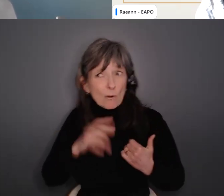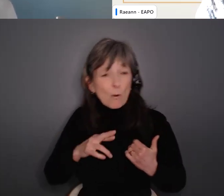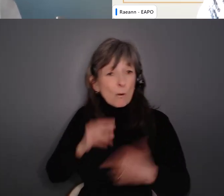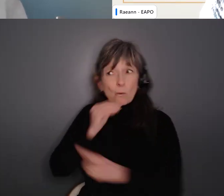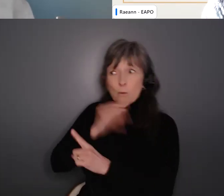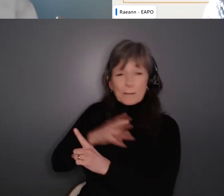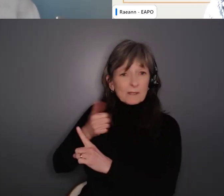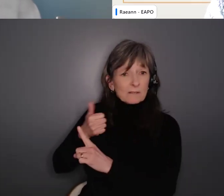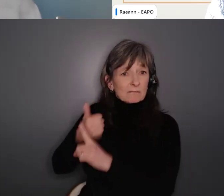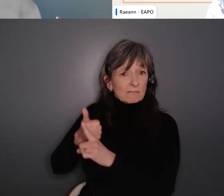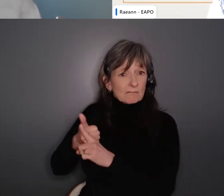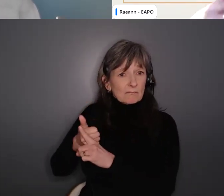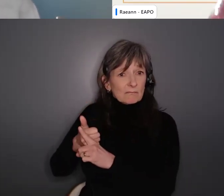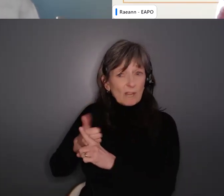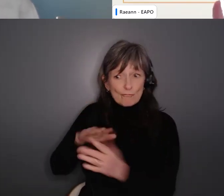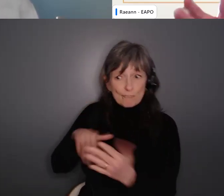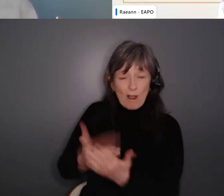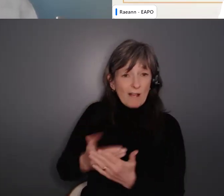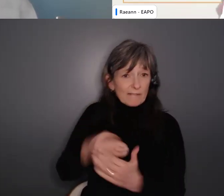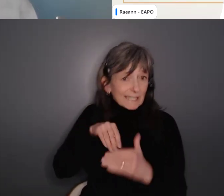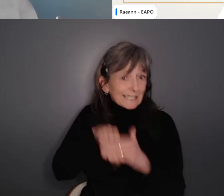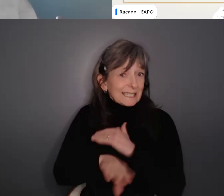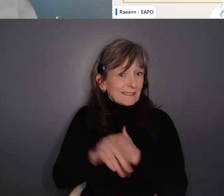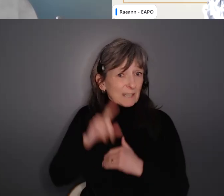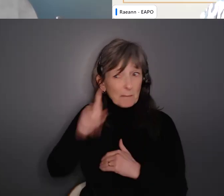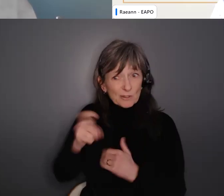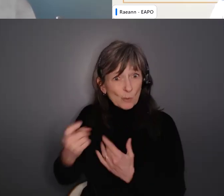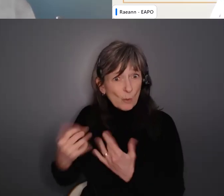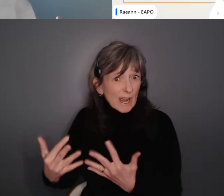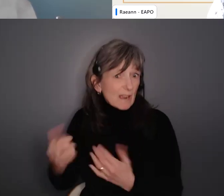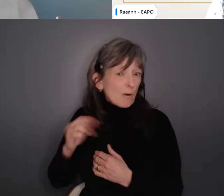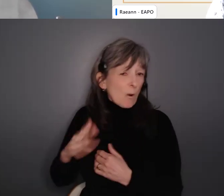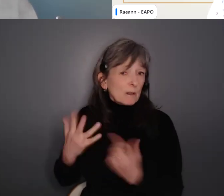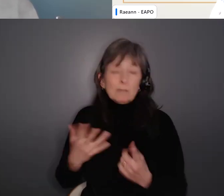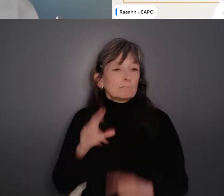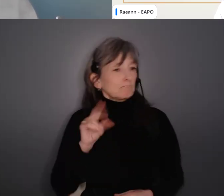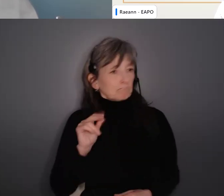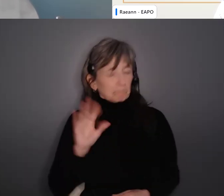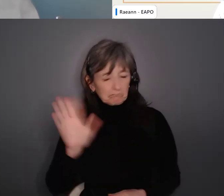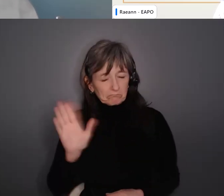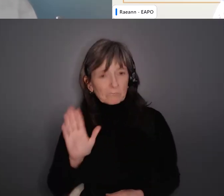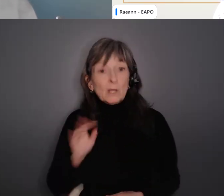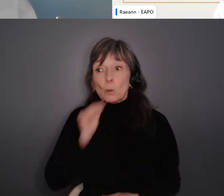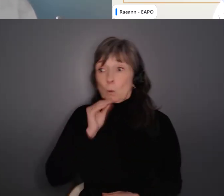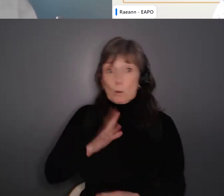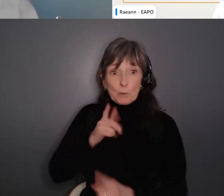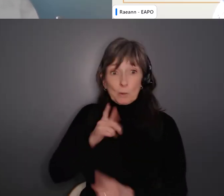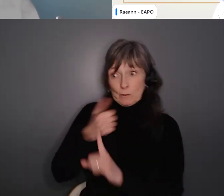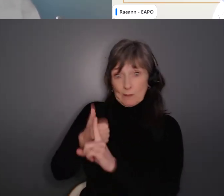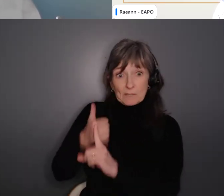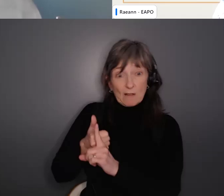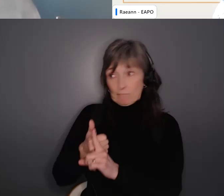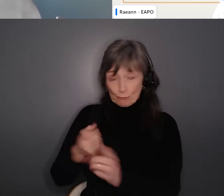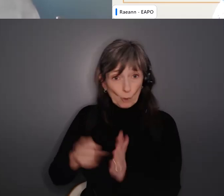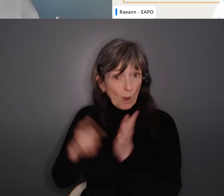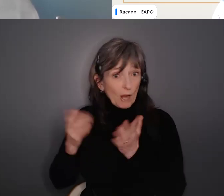in the shelter as soon as they arrive? Is there a wait period, or how does that work? No, women who need this